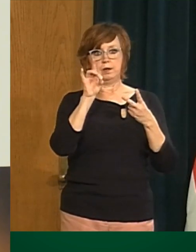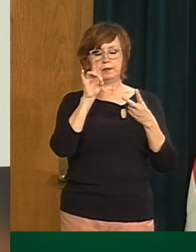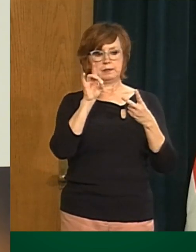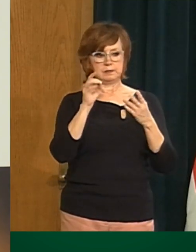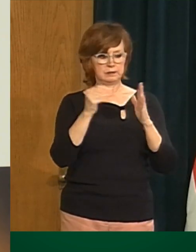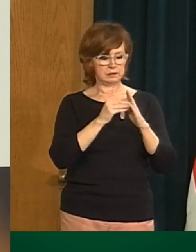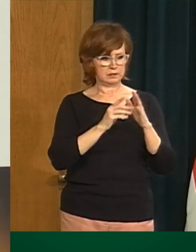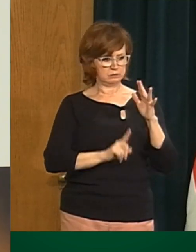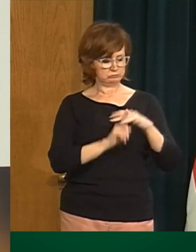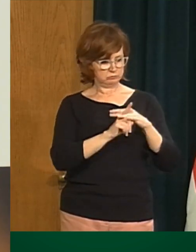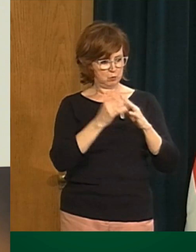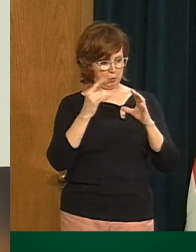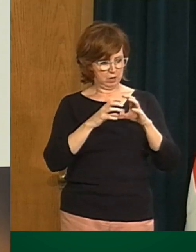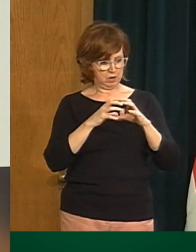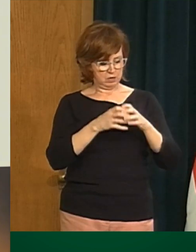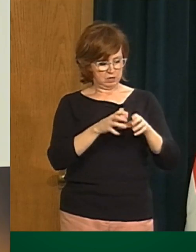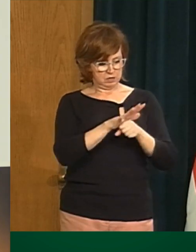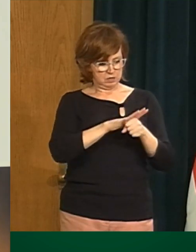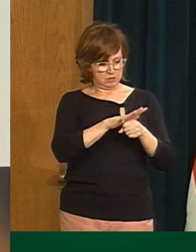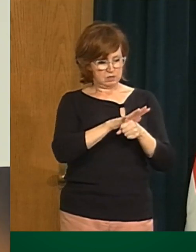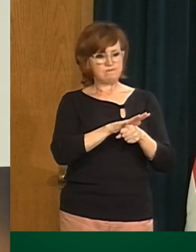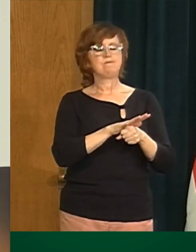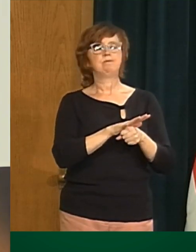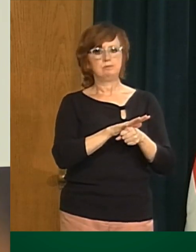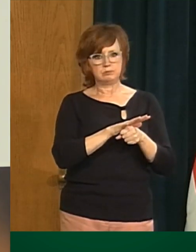hospital and close household contacts of cases